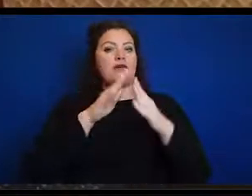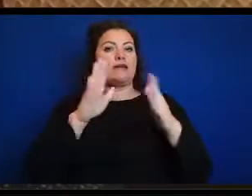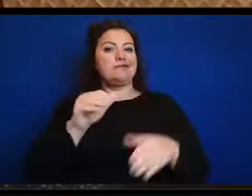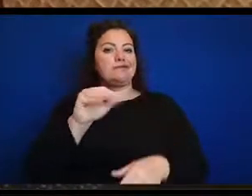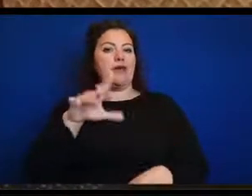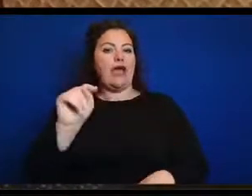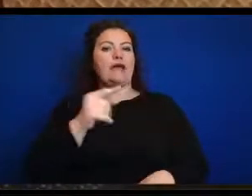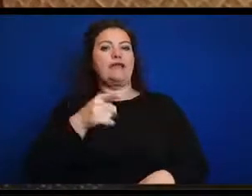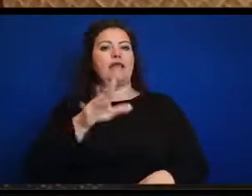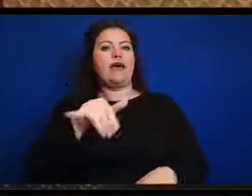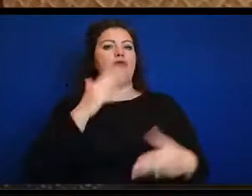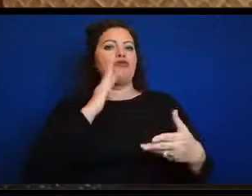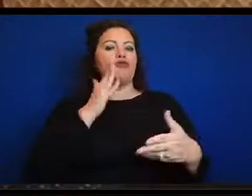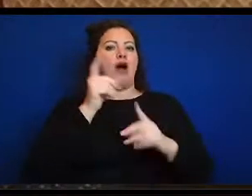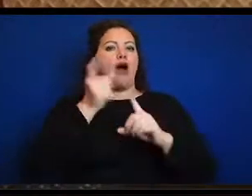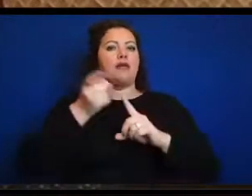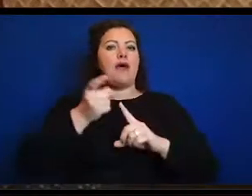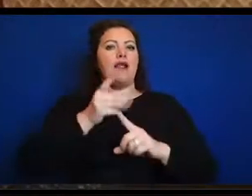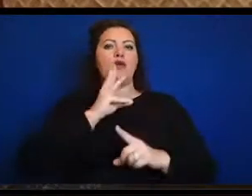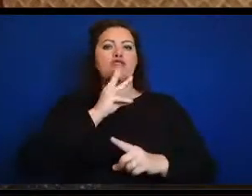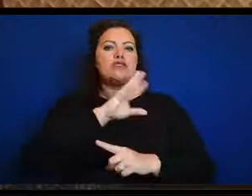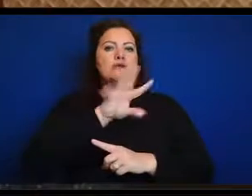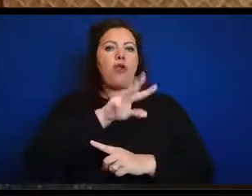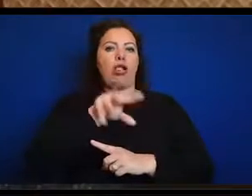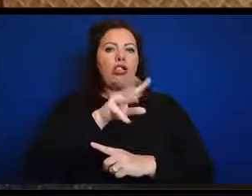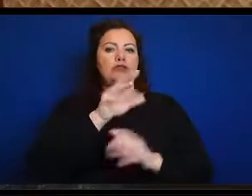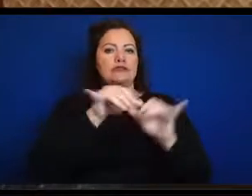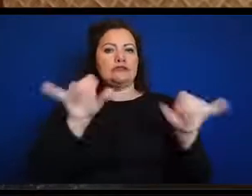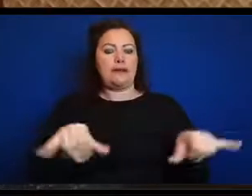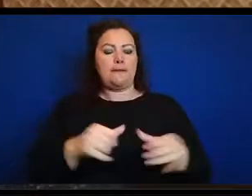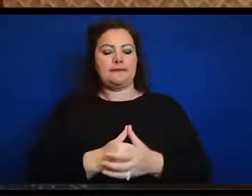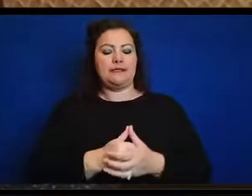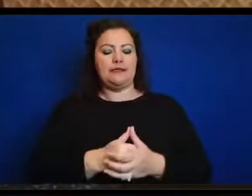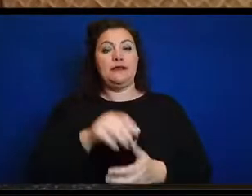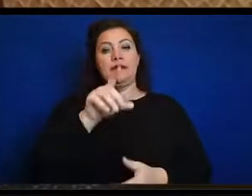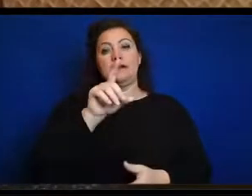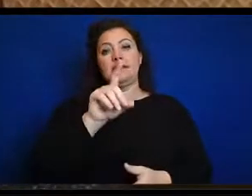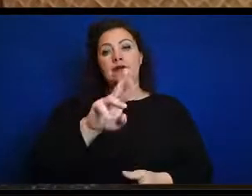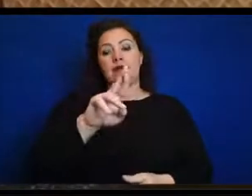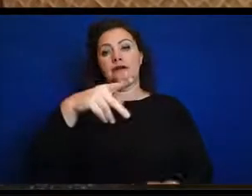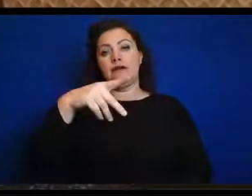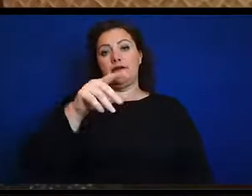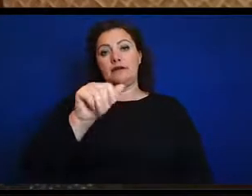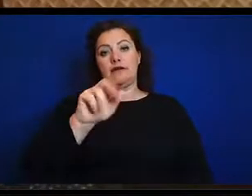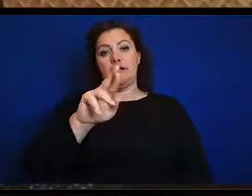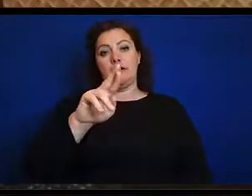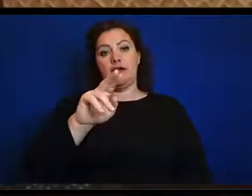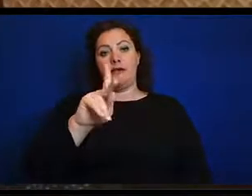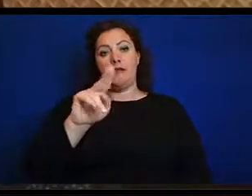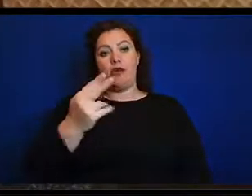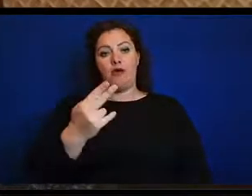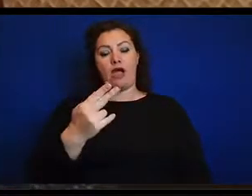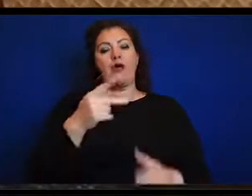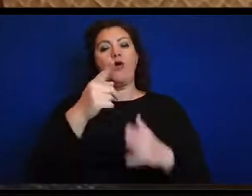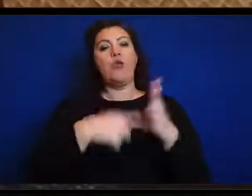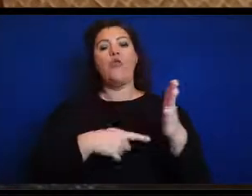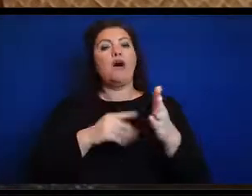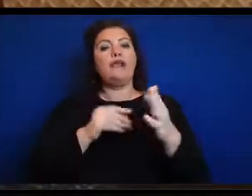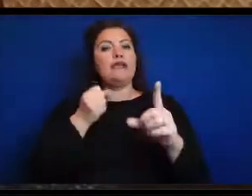to install automatic sprinkler systems. Dr. Parake, what